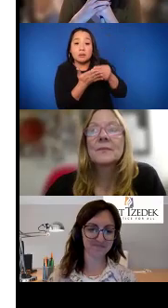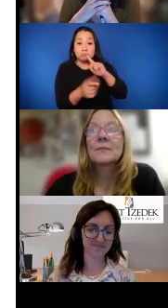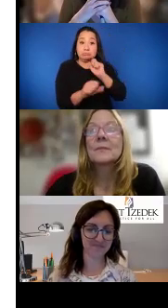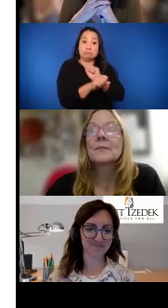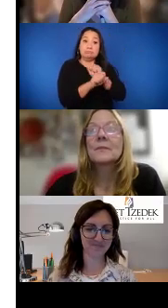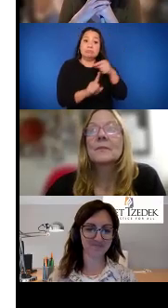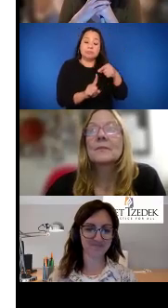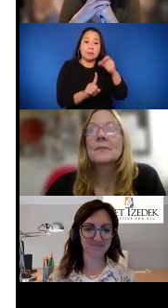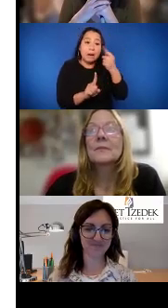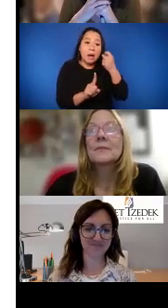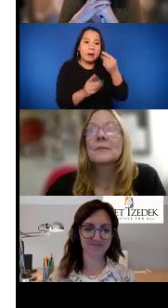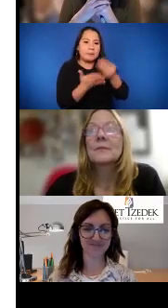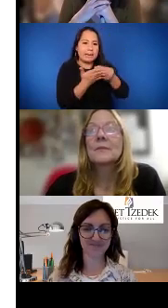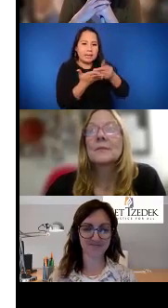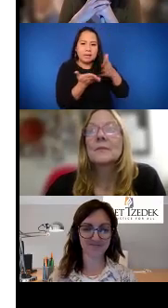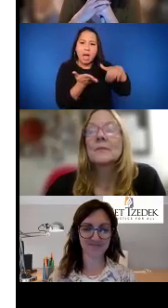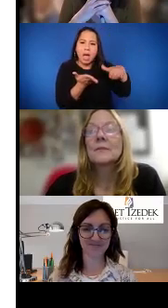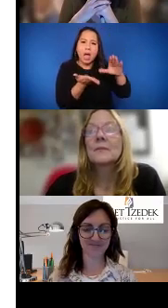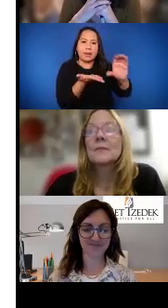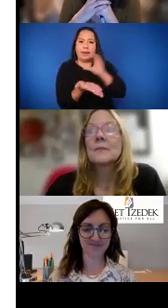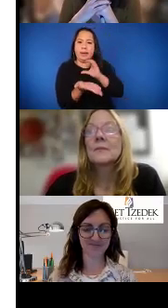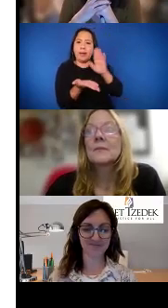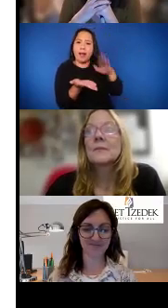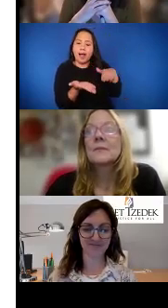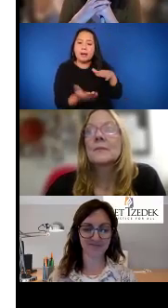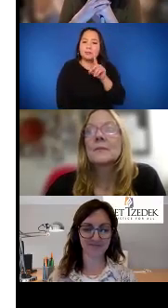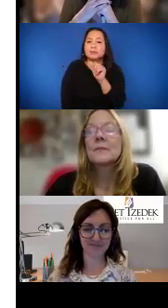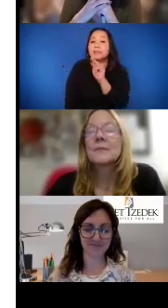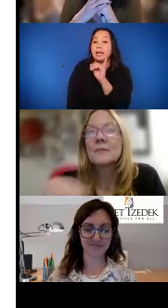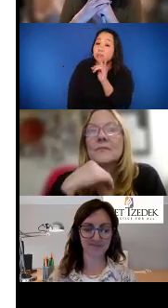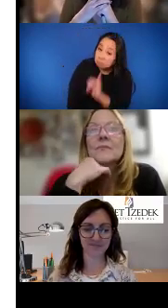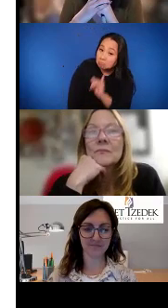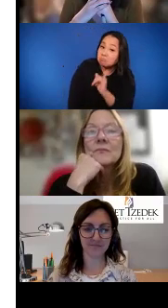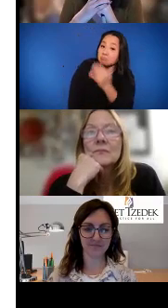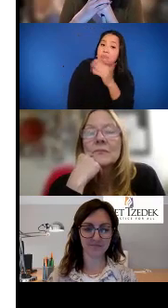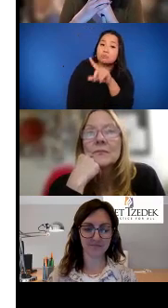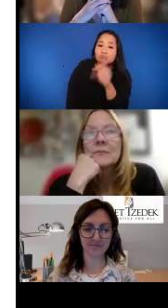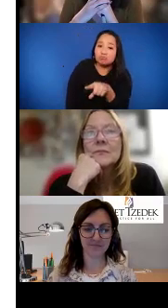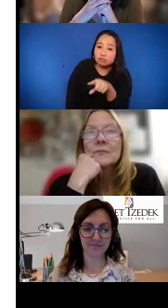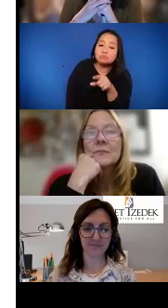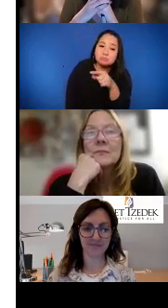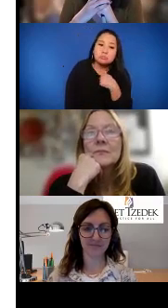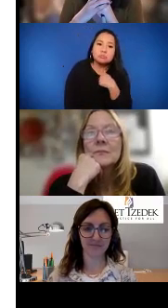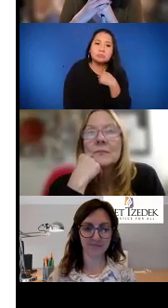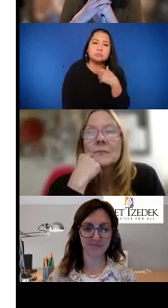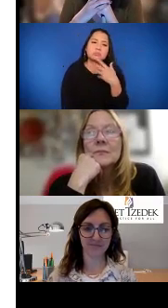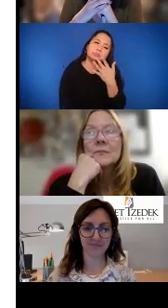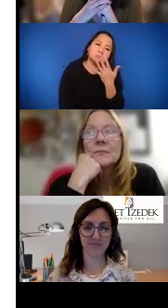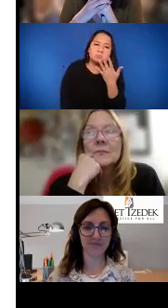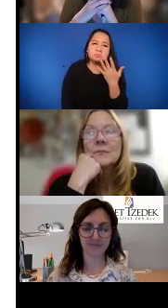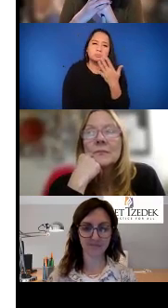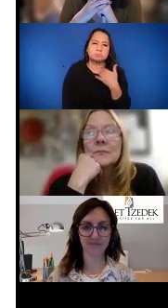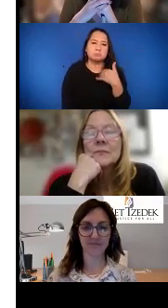That's a great question. I haven't heard of that issue, so I would need to look into it a little